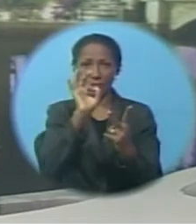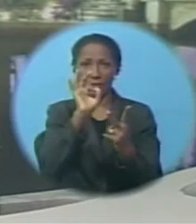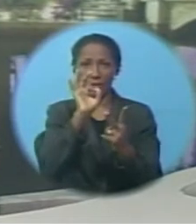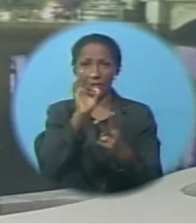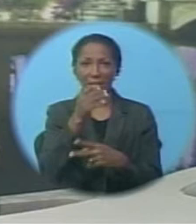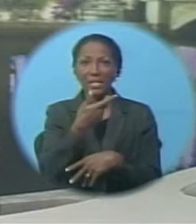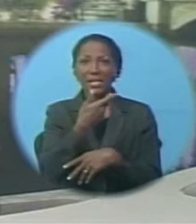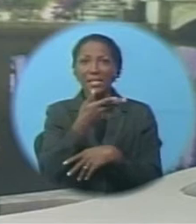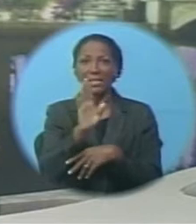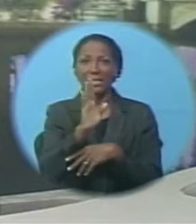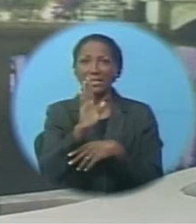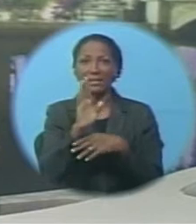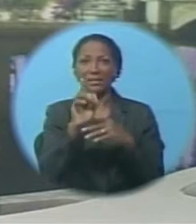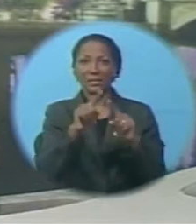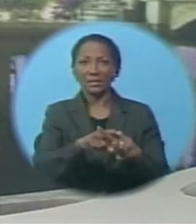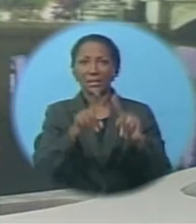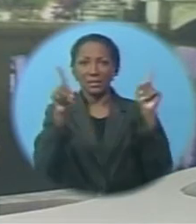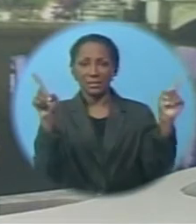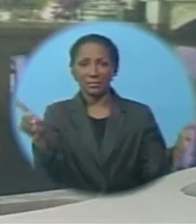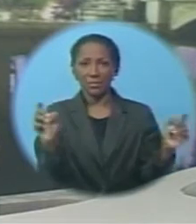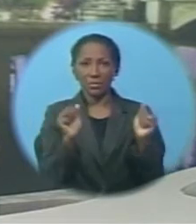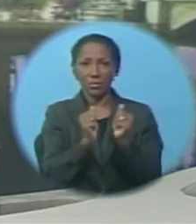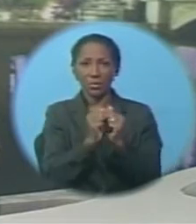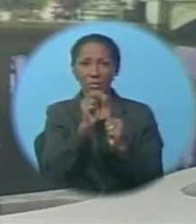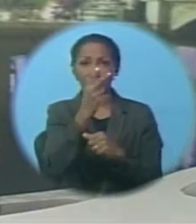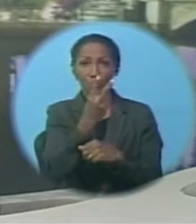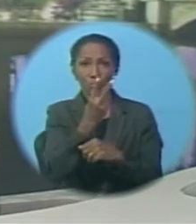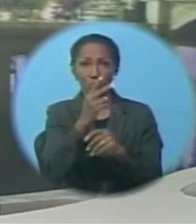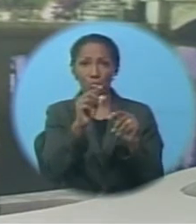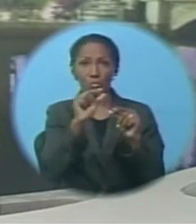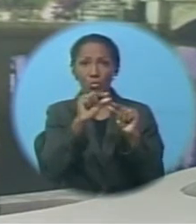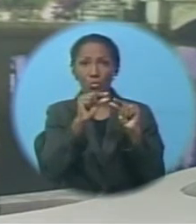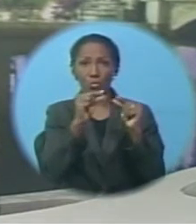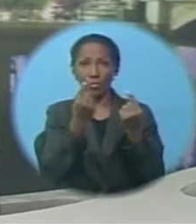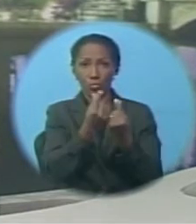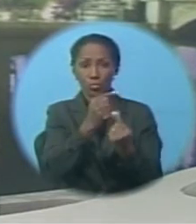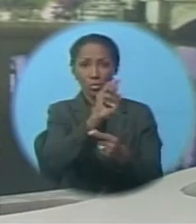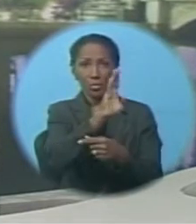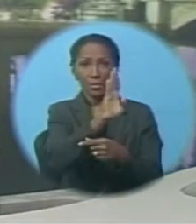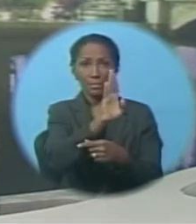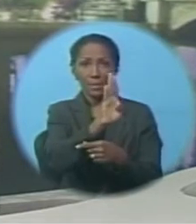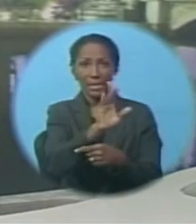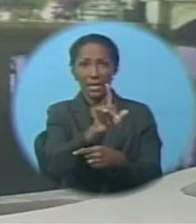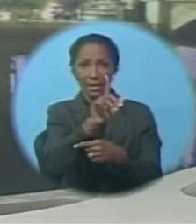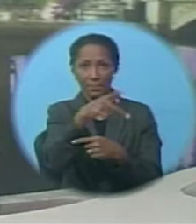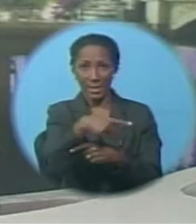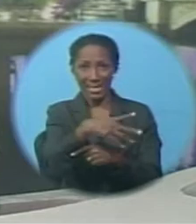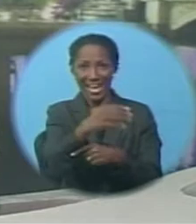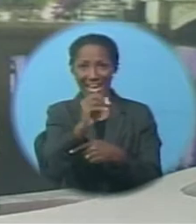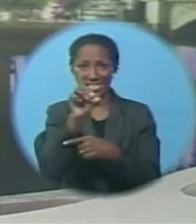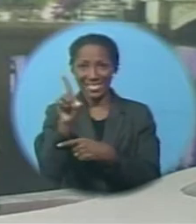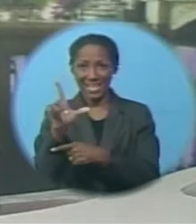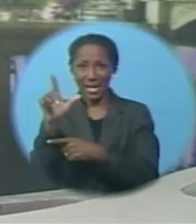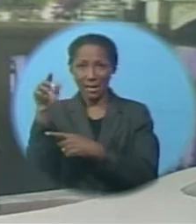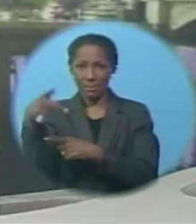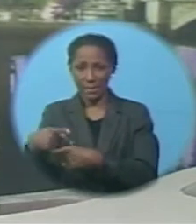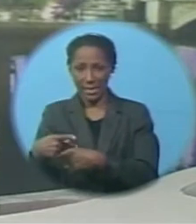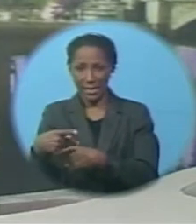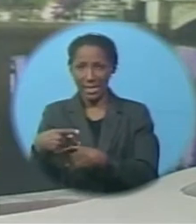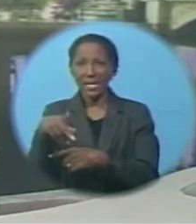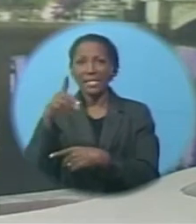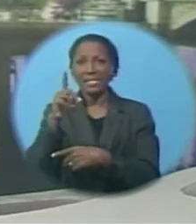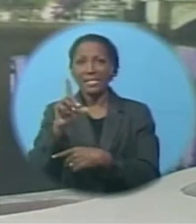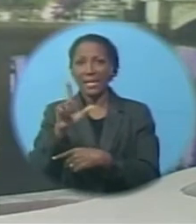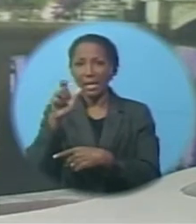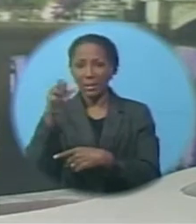stark contrast between the two parties in that regard. He contends that the ruling DLP is secure in its leadership, while the